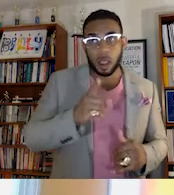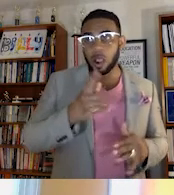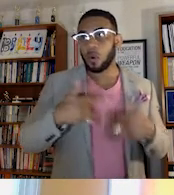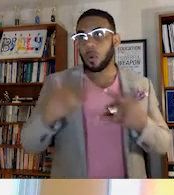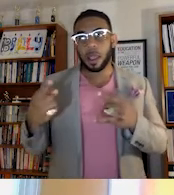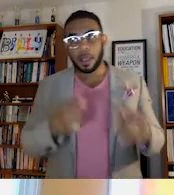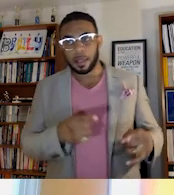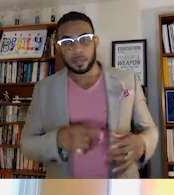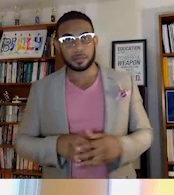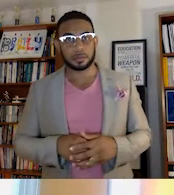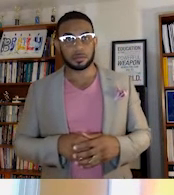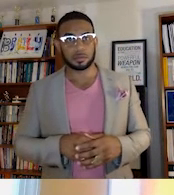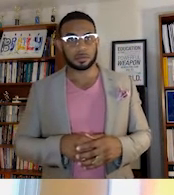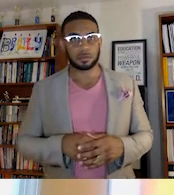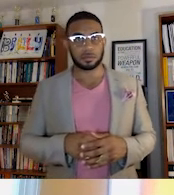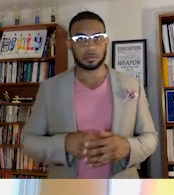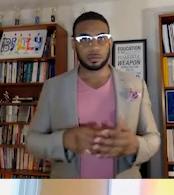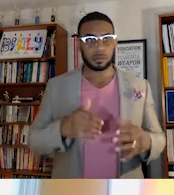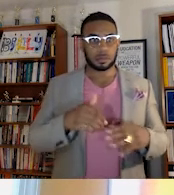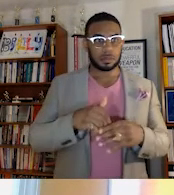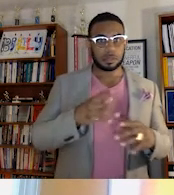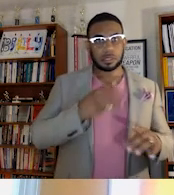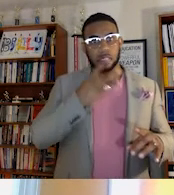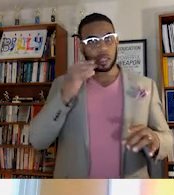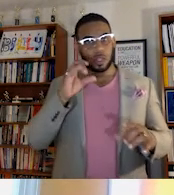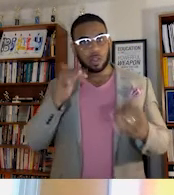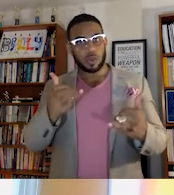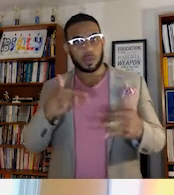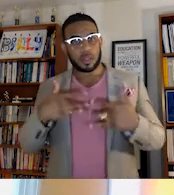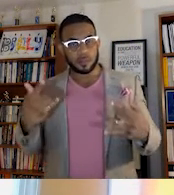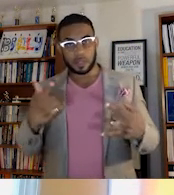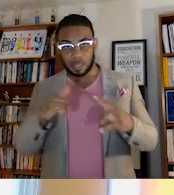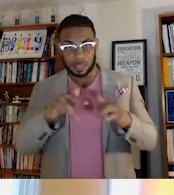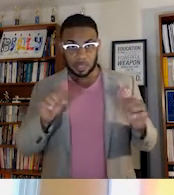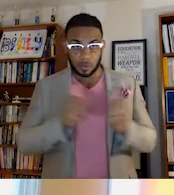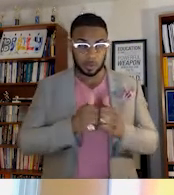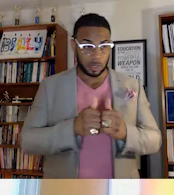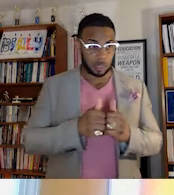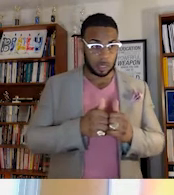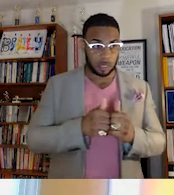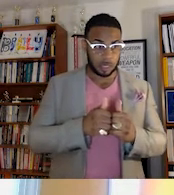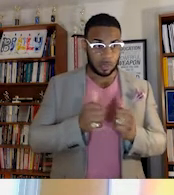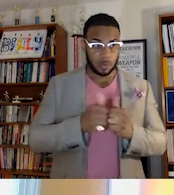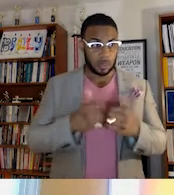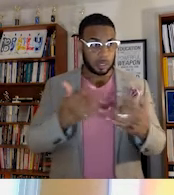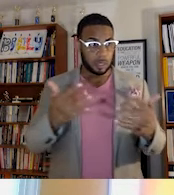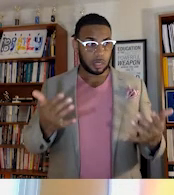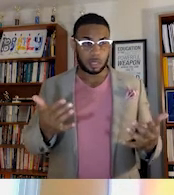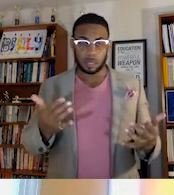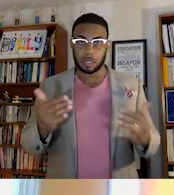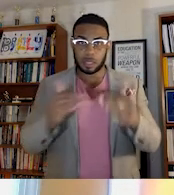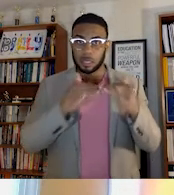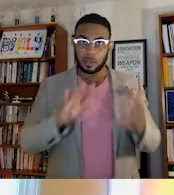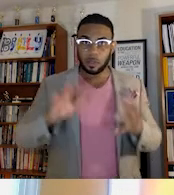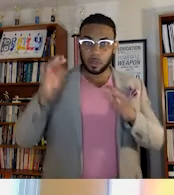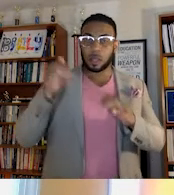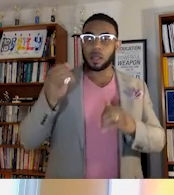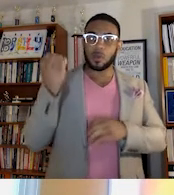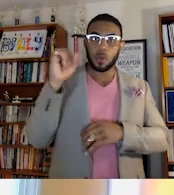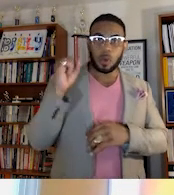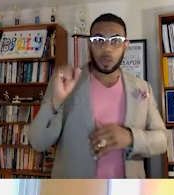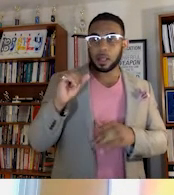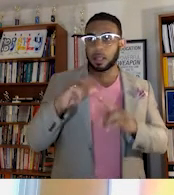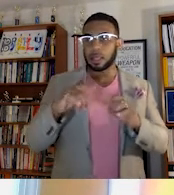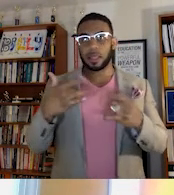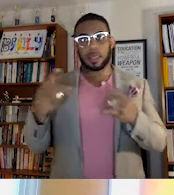what's happening in light of current events and things with the civil unrest and protests